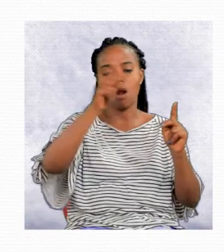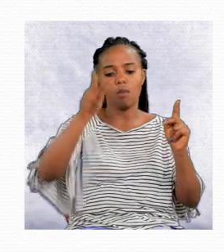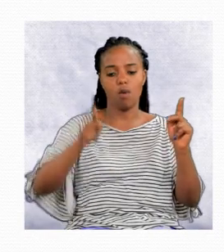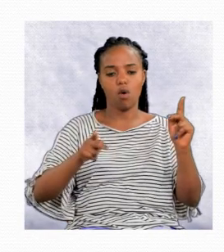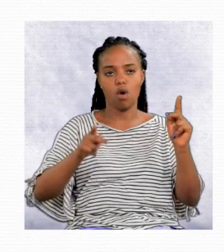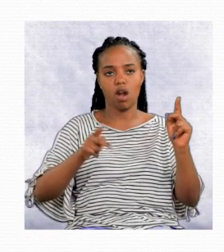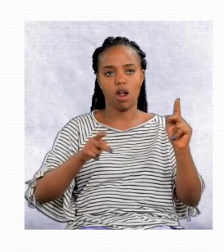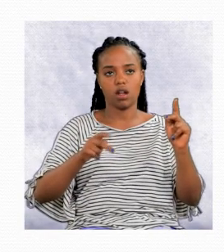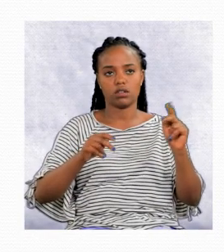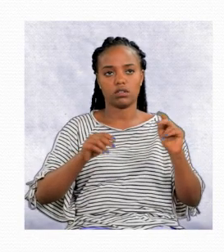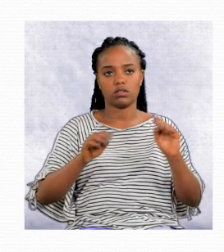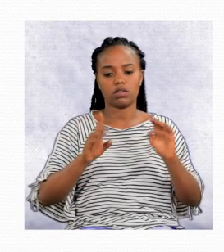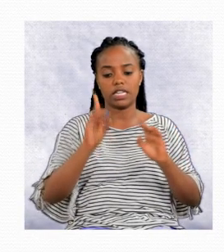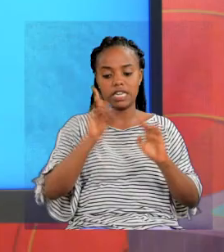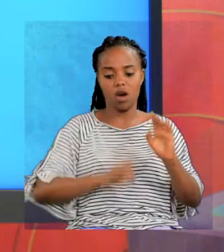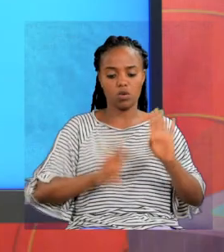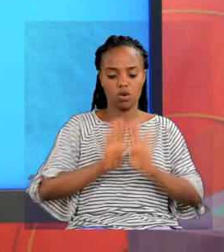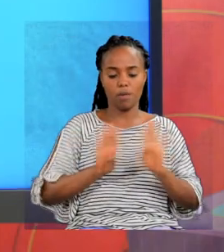Again, it opens down.